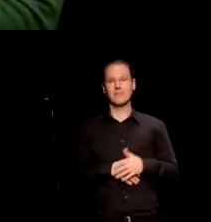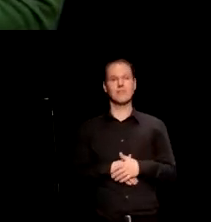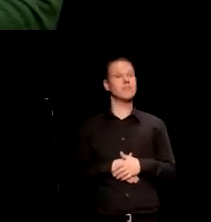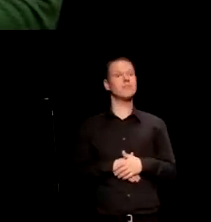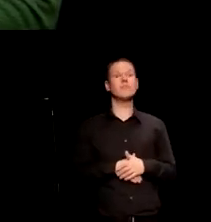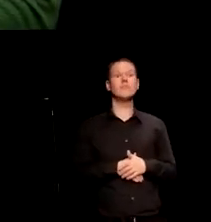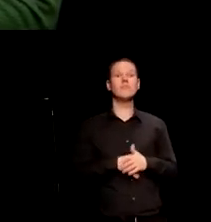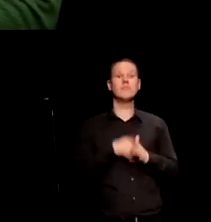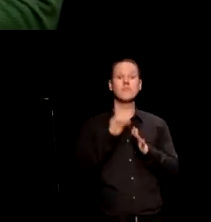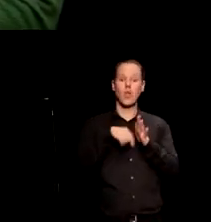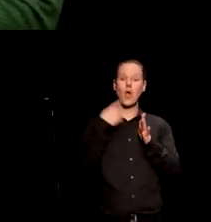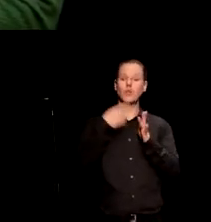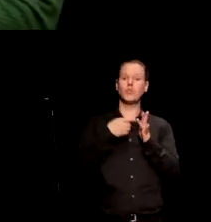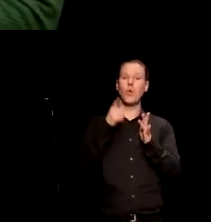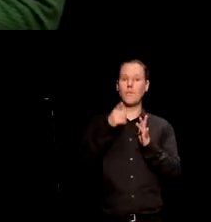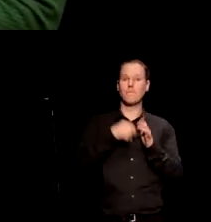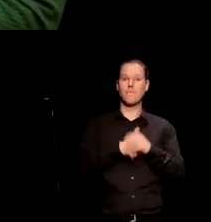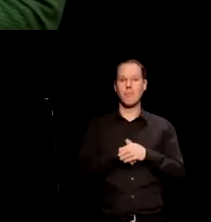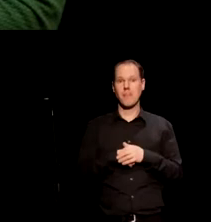Yeah. Thank you.